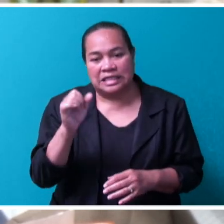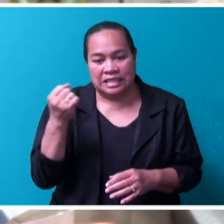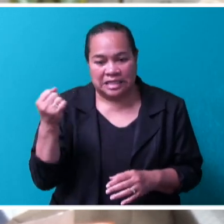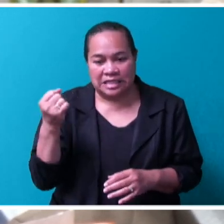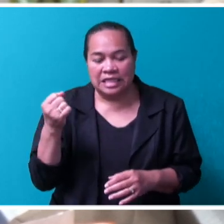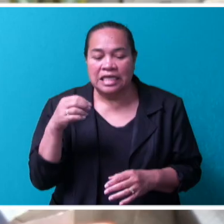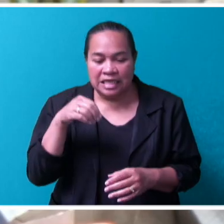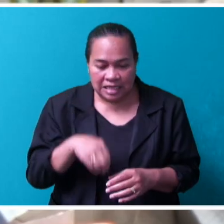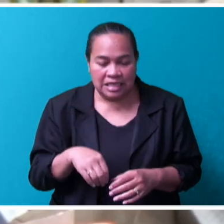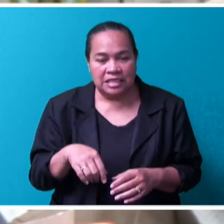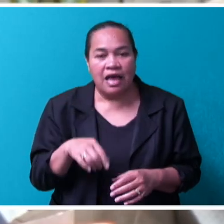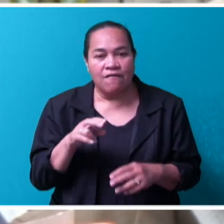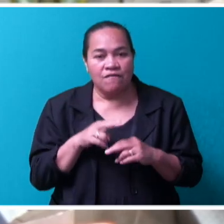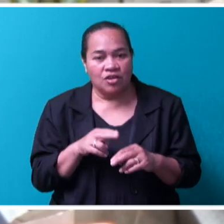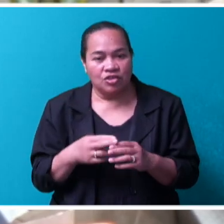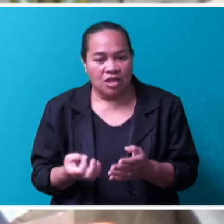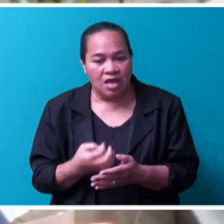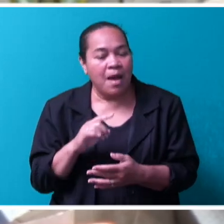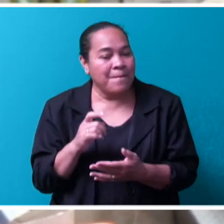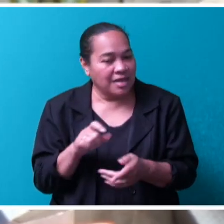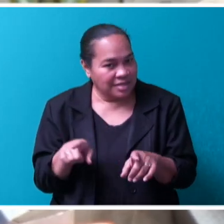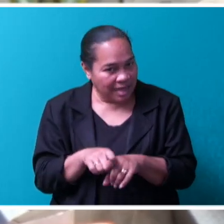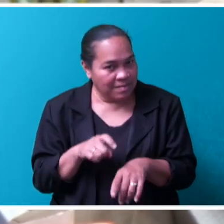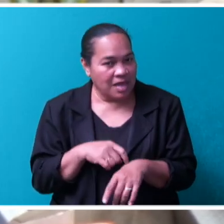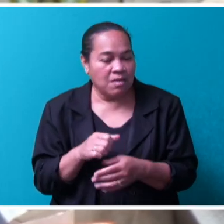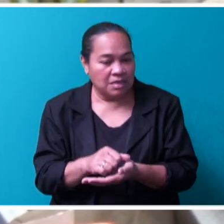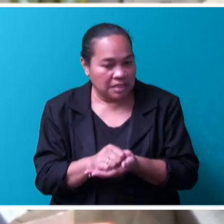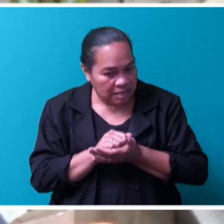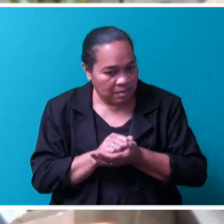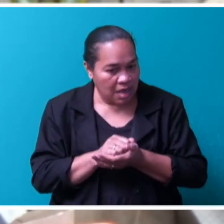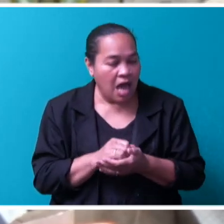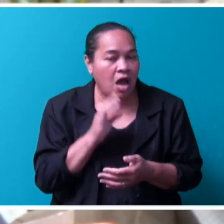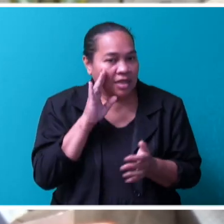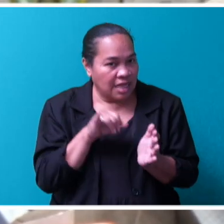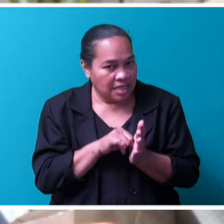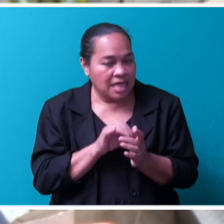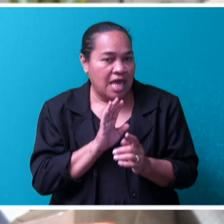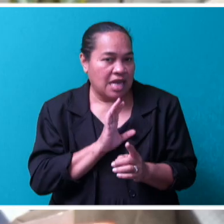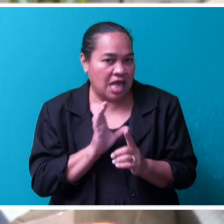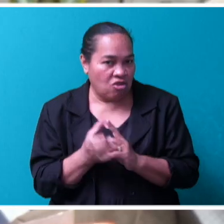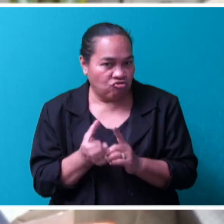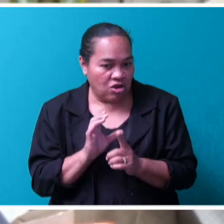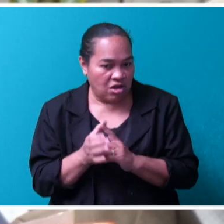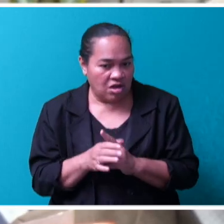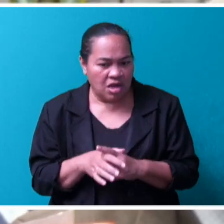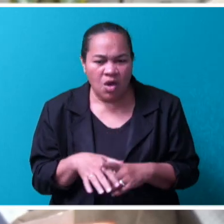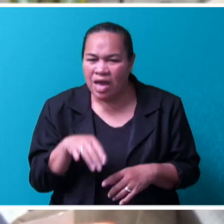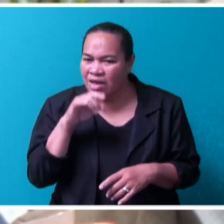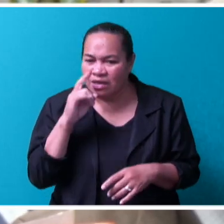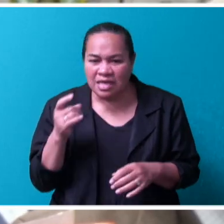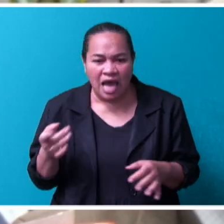economy while preserving our identity and culture. Rather than cover every part of the